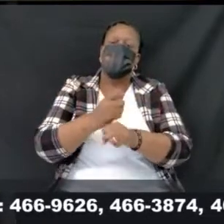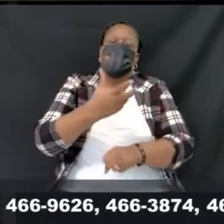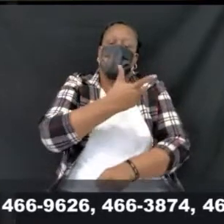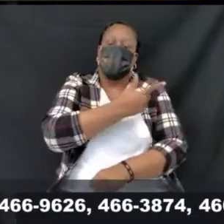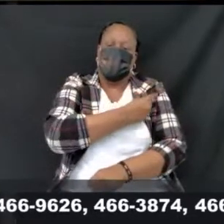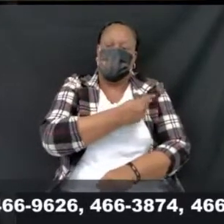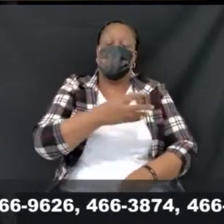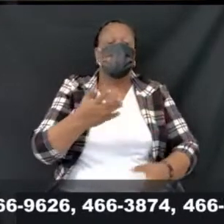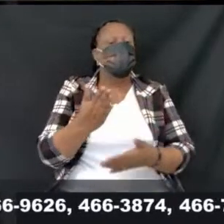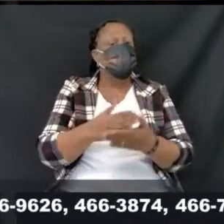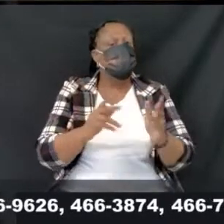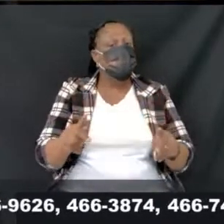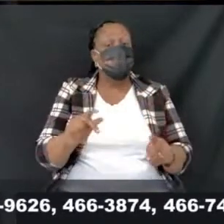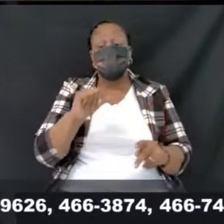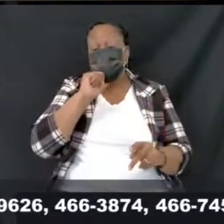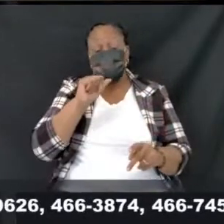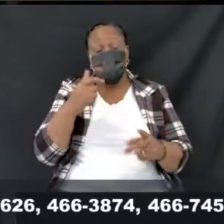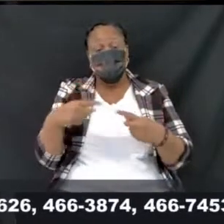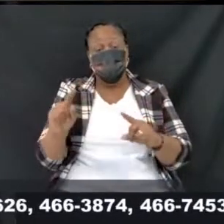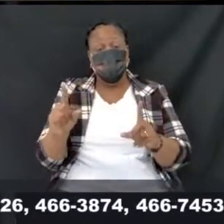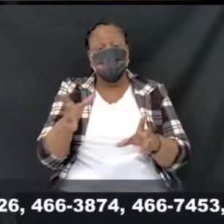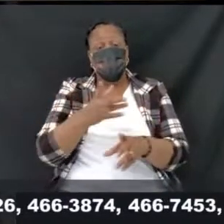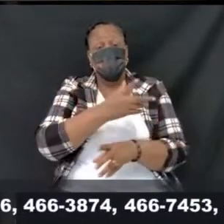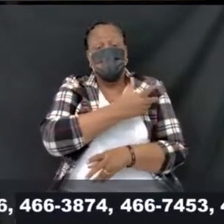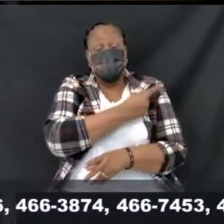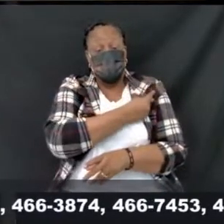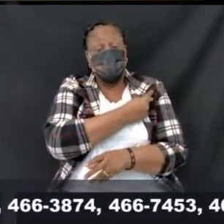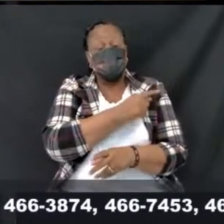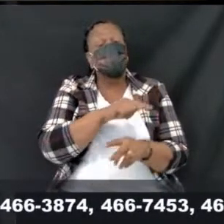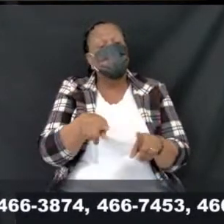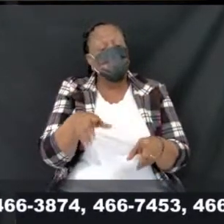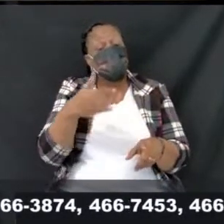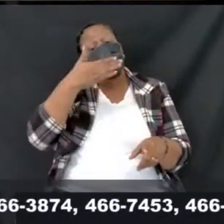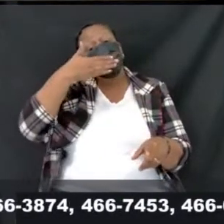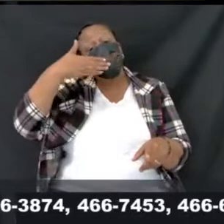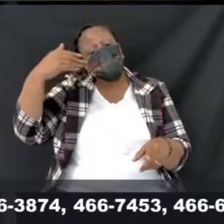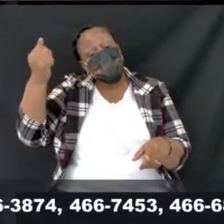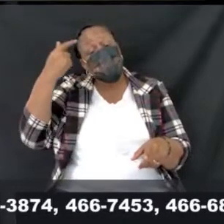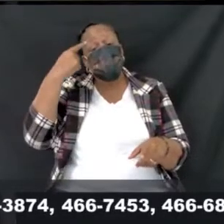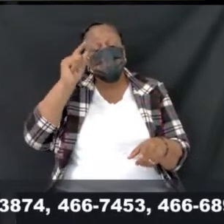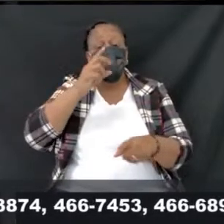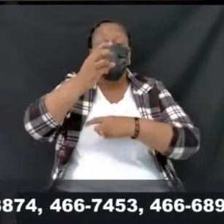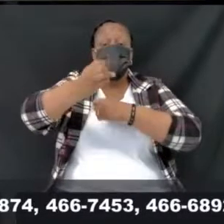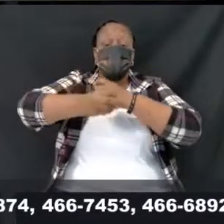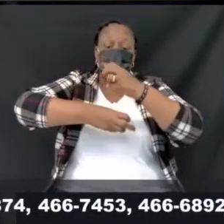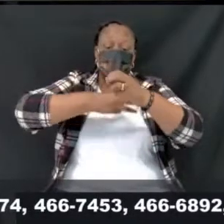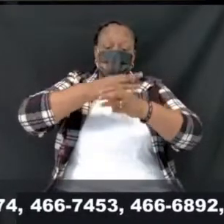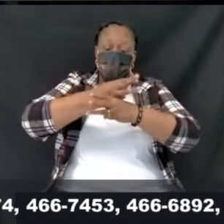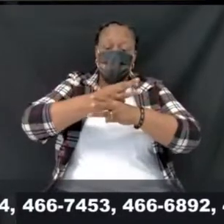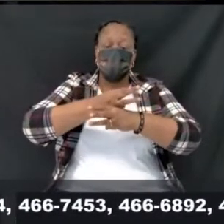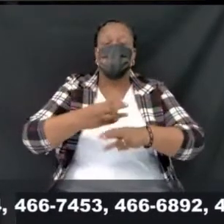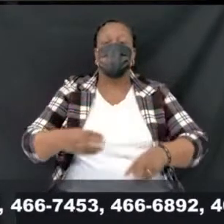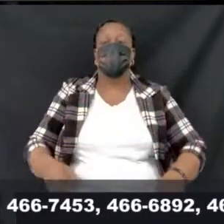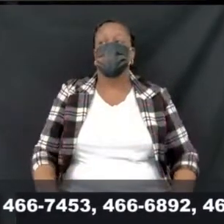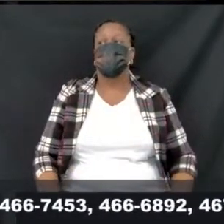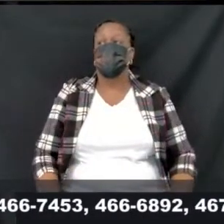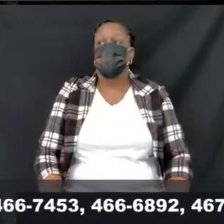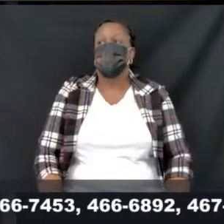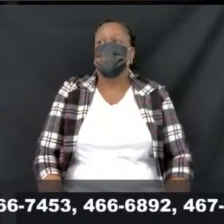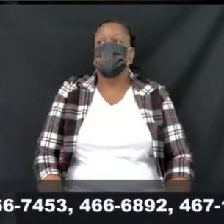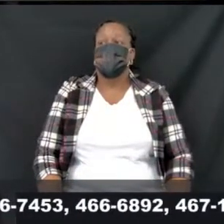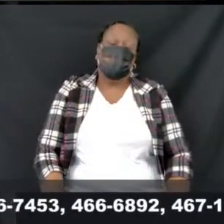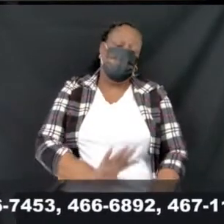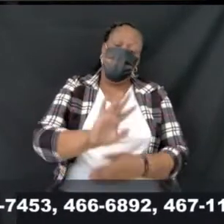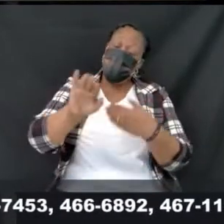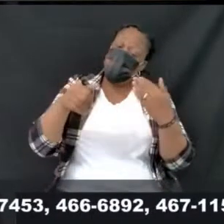needed so that we can get back to a sense of normalcy. I make this appeal to all of our adults and to all those in charge of our